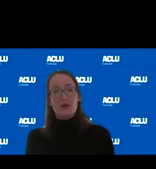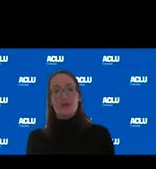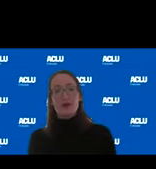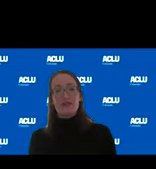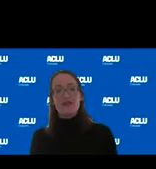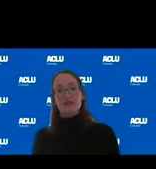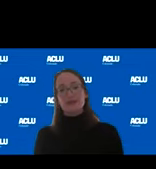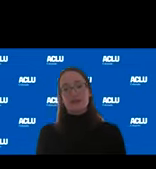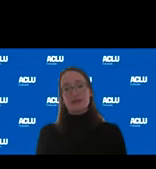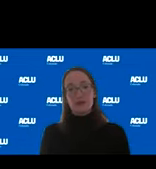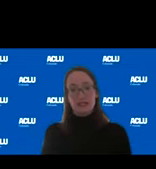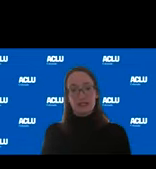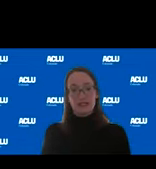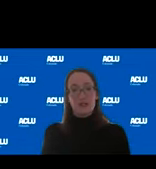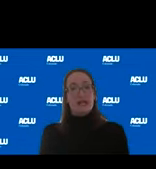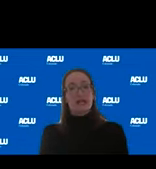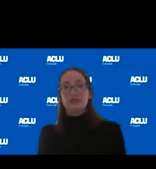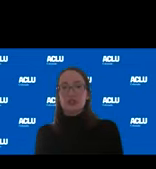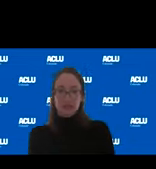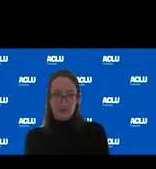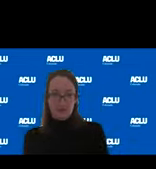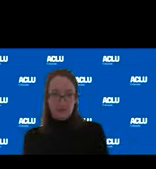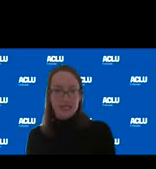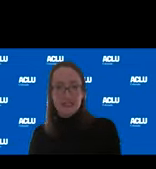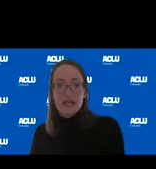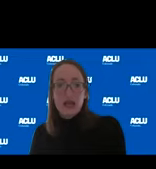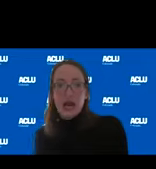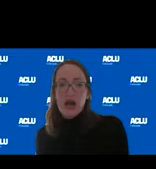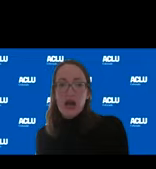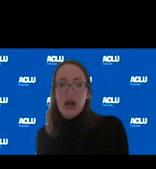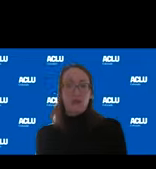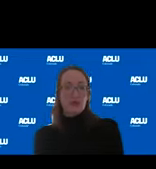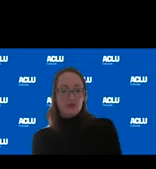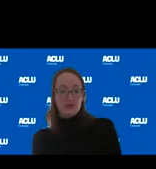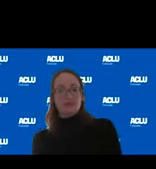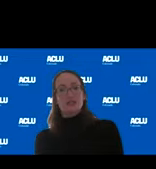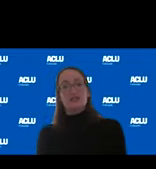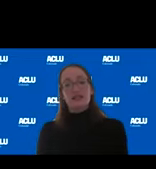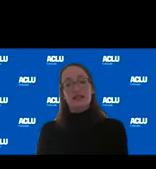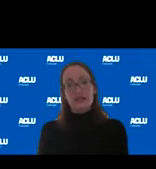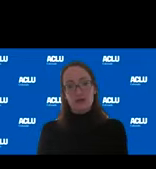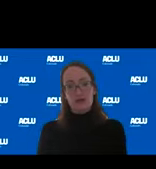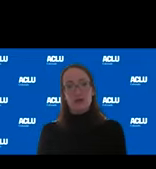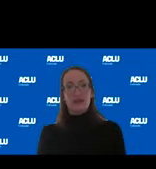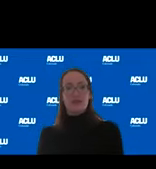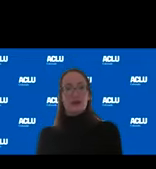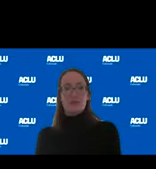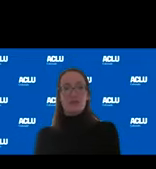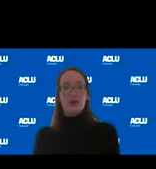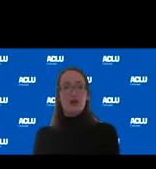people with physical disabilities, intellectual disabilities, people who English is their second language, or they